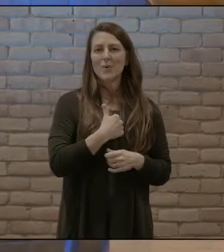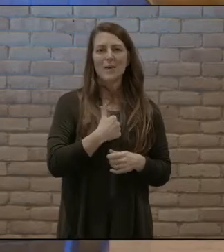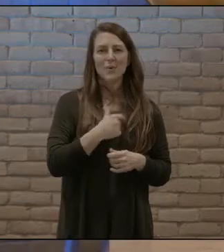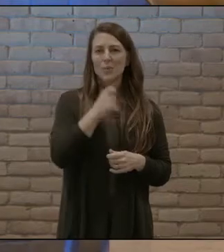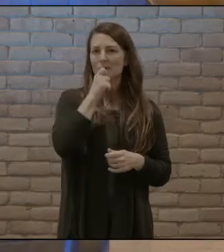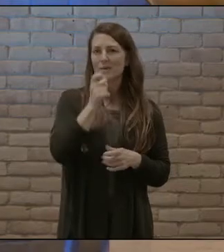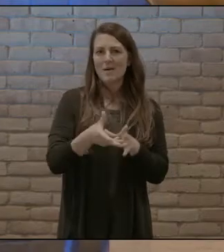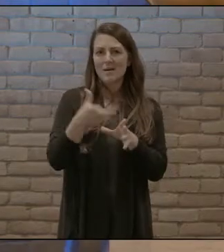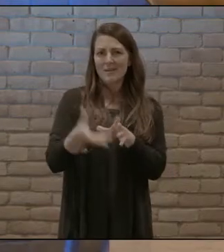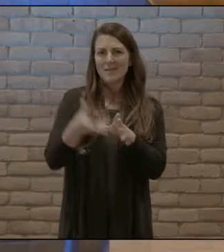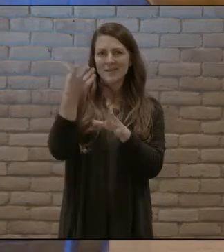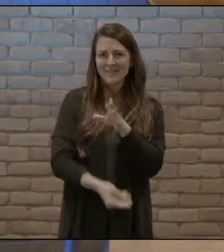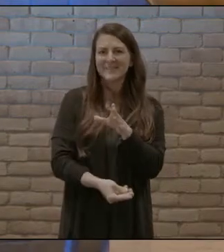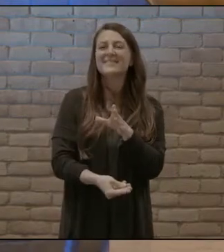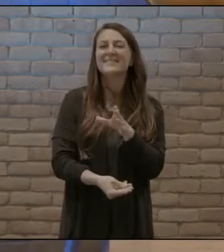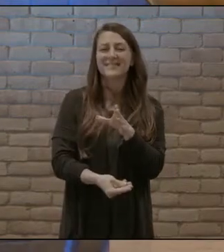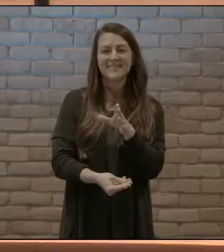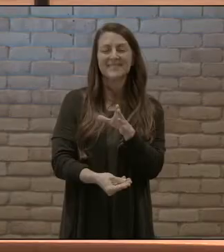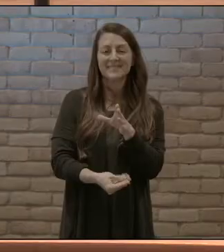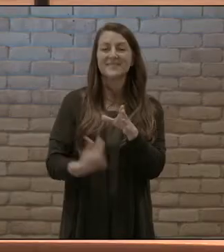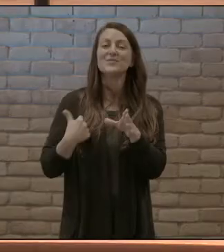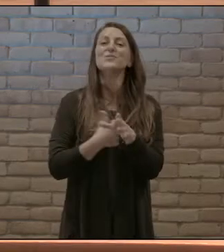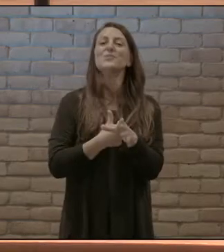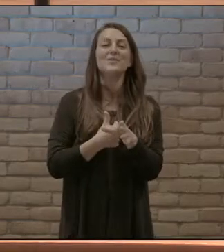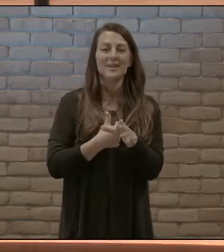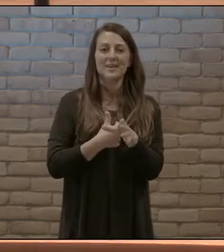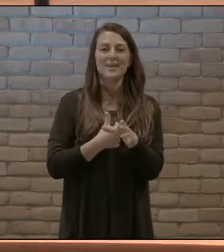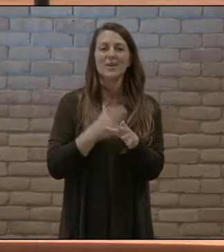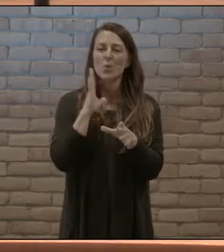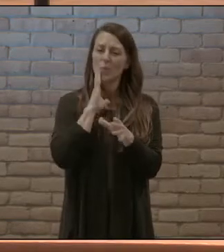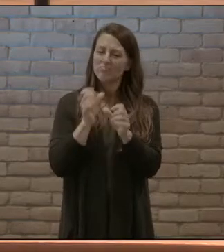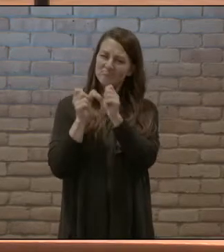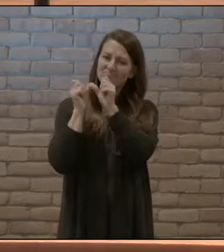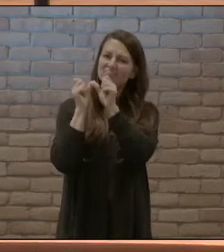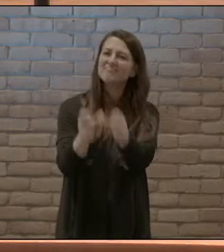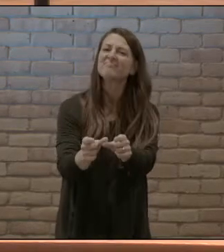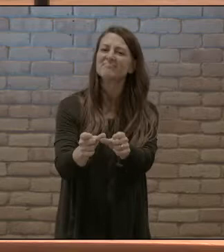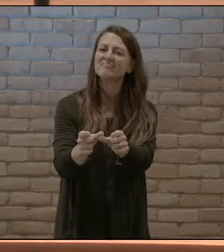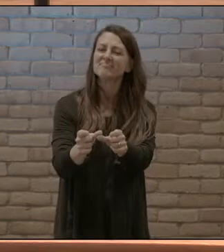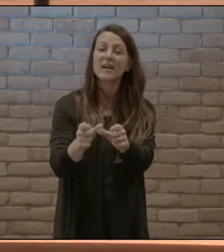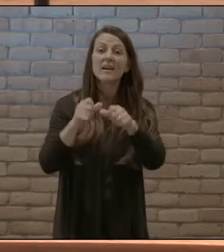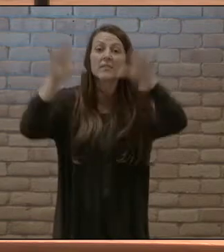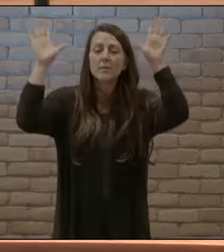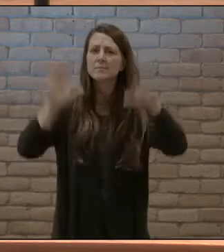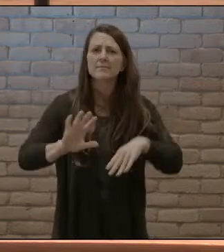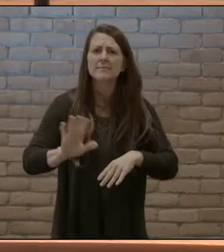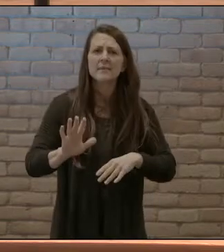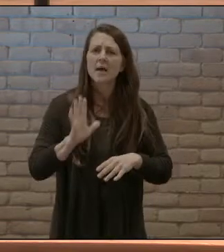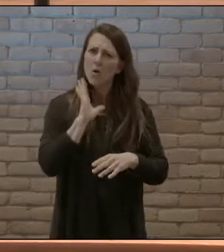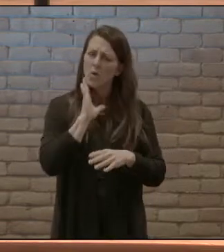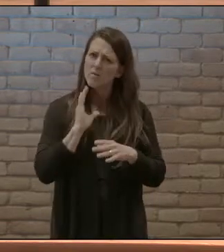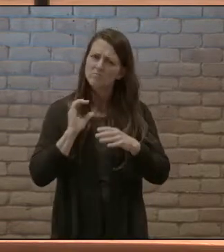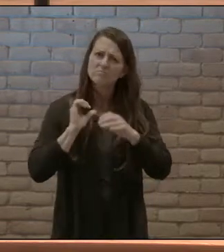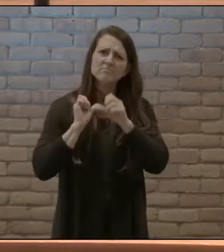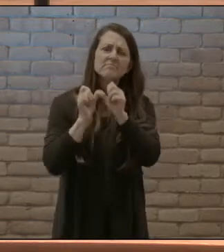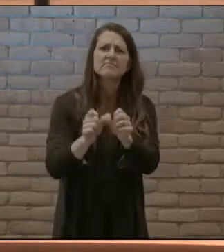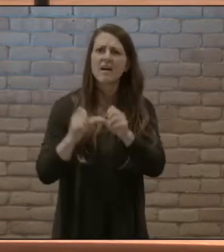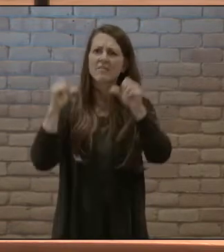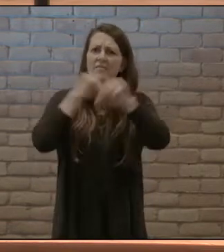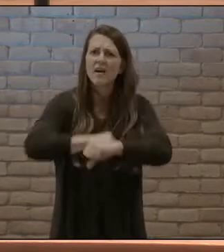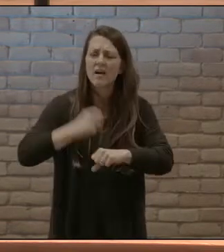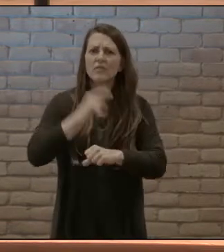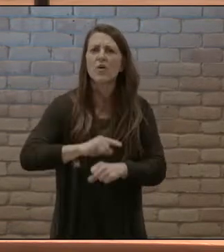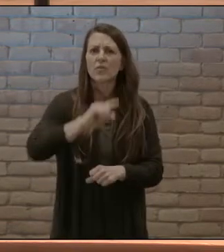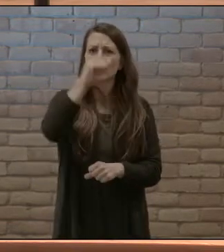extinguished. And we will not give up. And we will not stop fighting for the grace and the truth